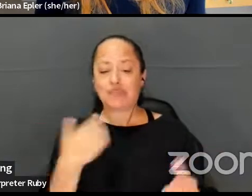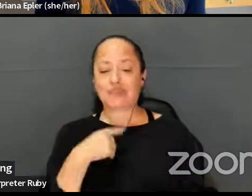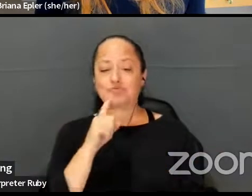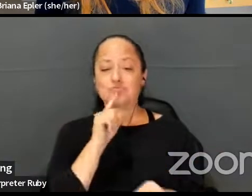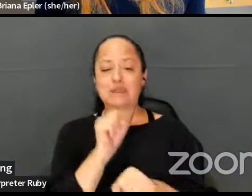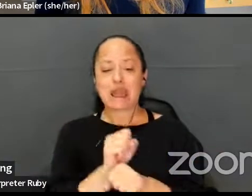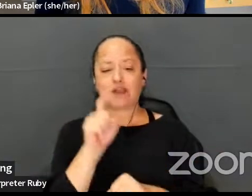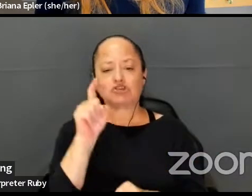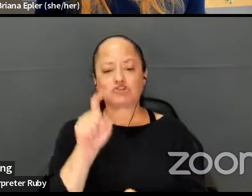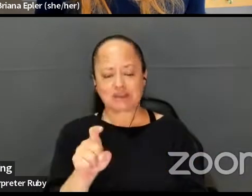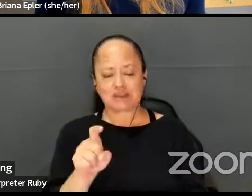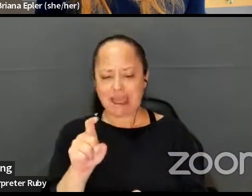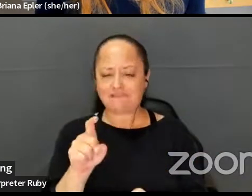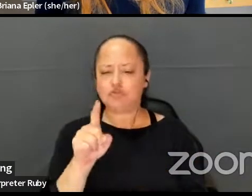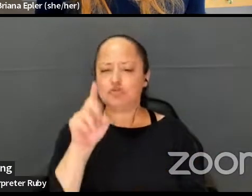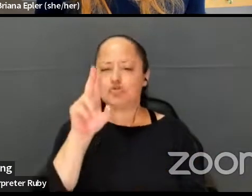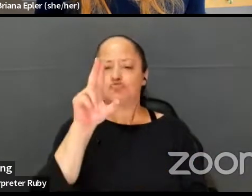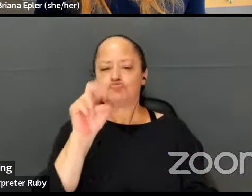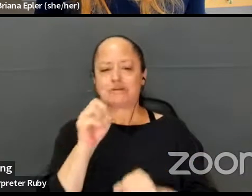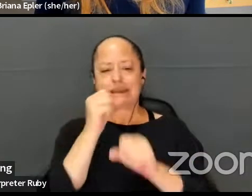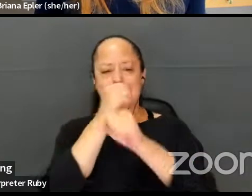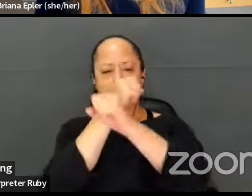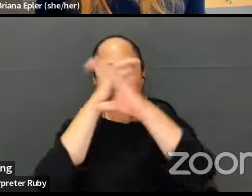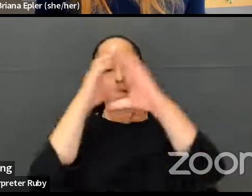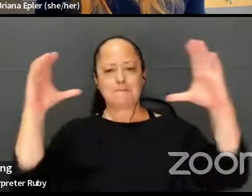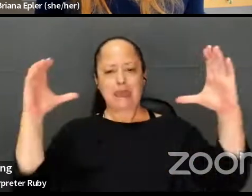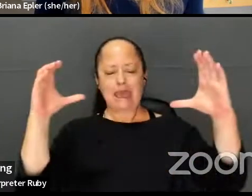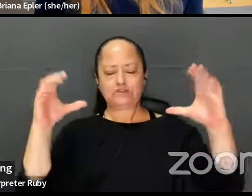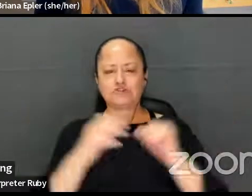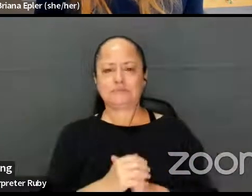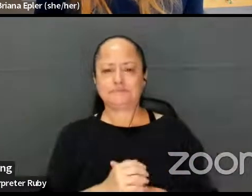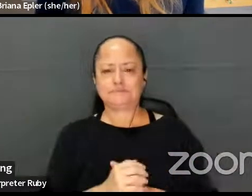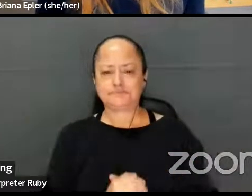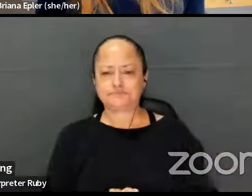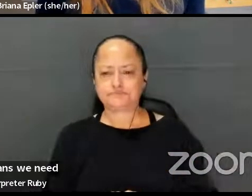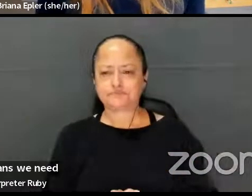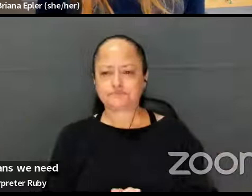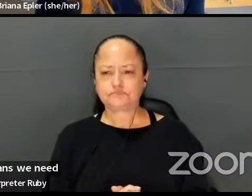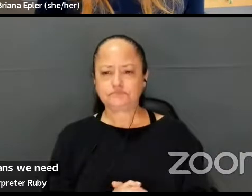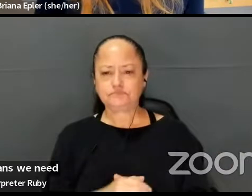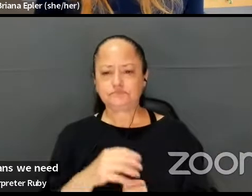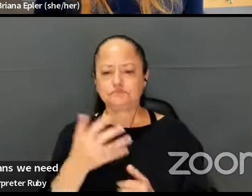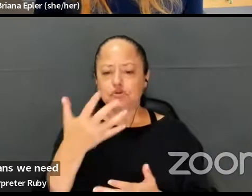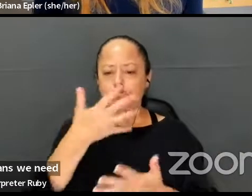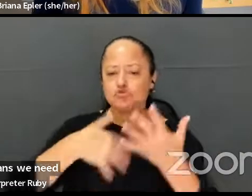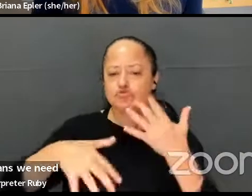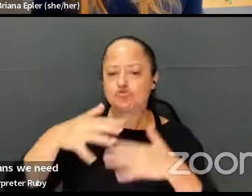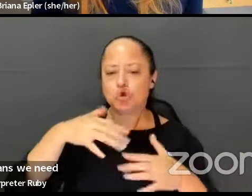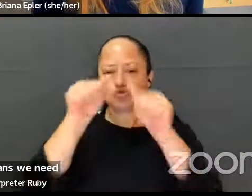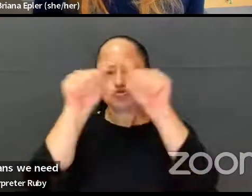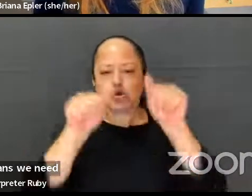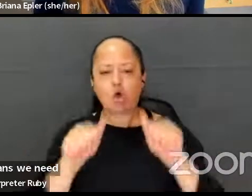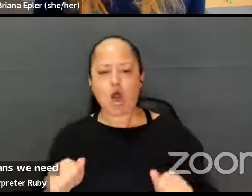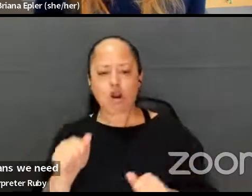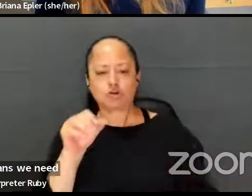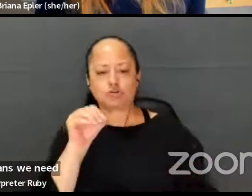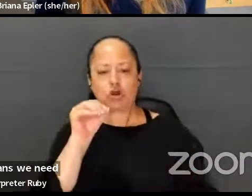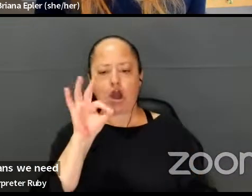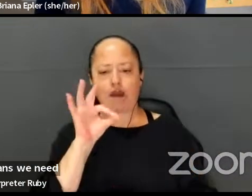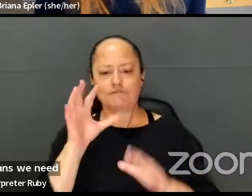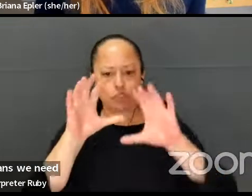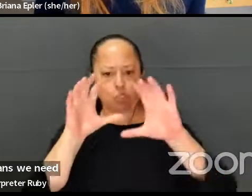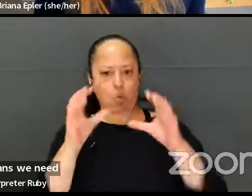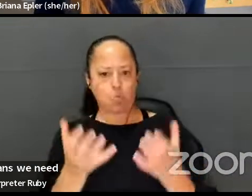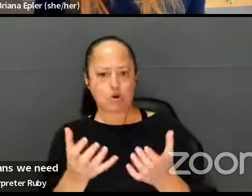to fundamentally reimagine the social architecture of the world.